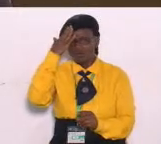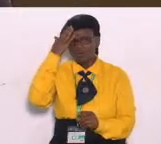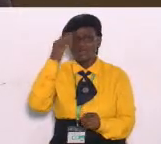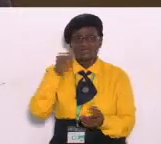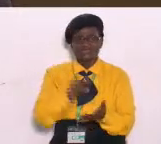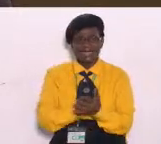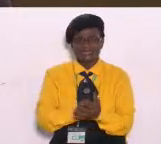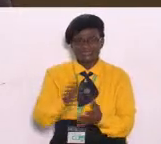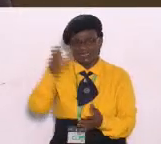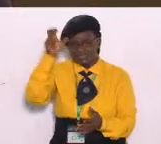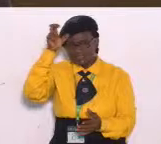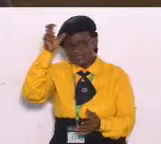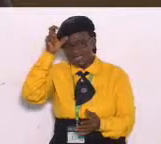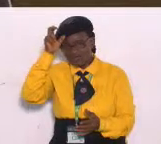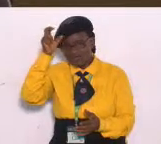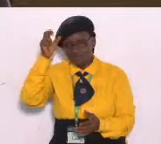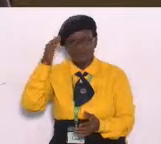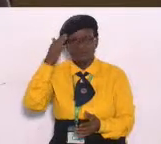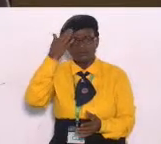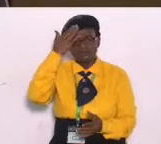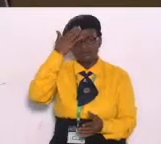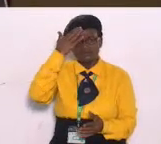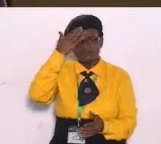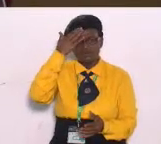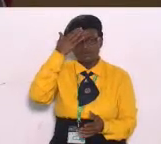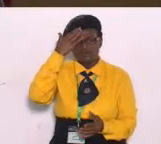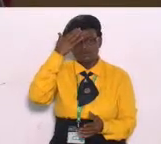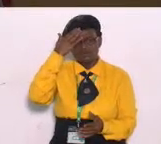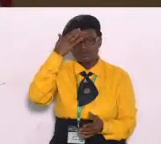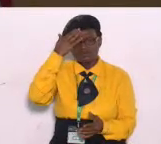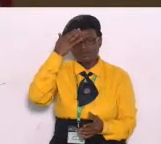that the devil knows the Bible,